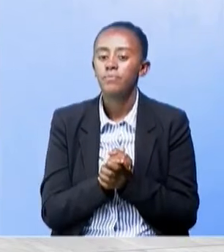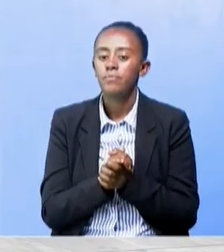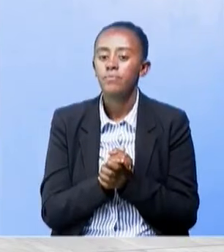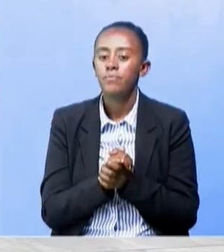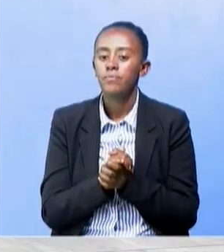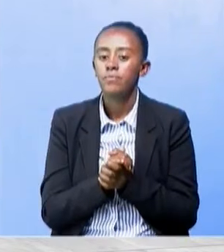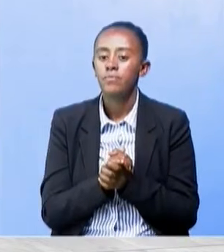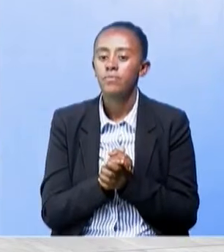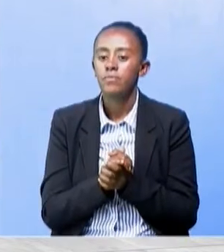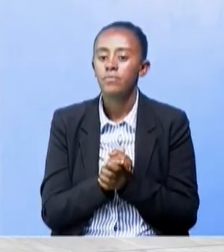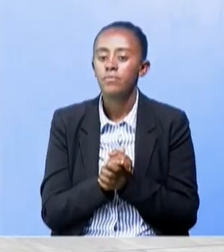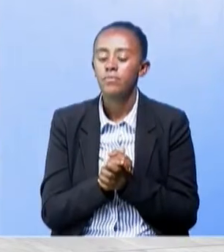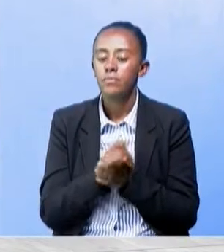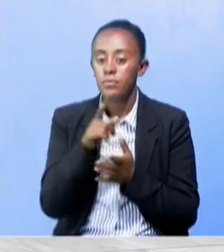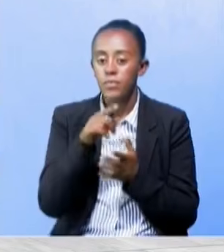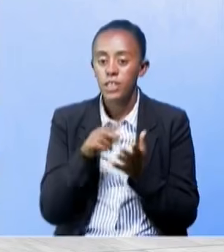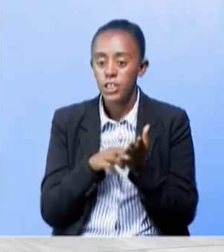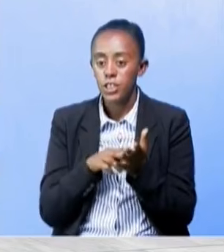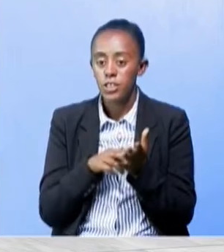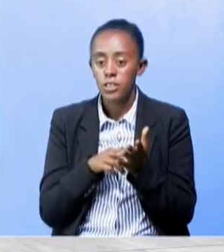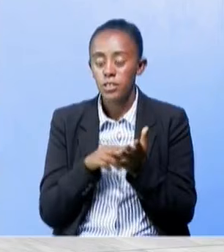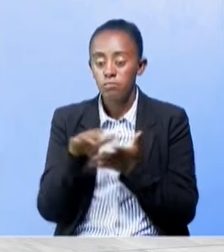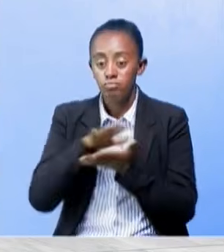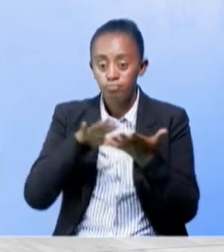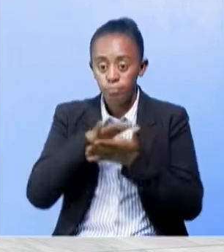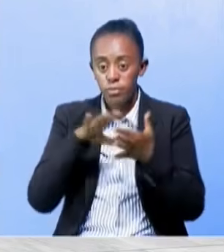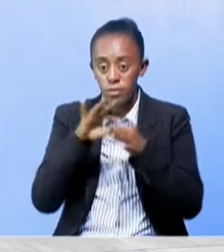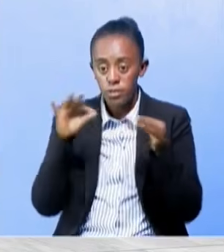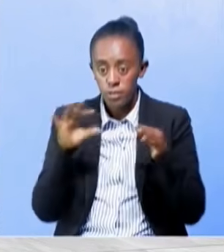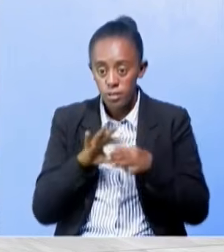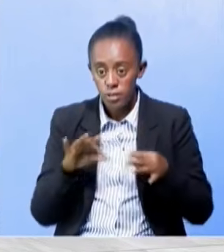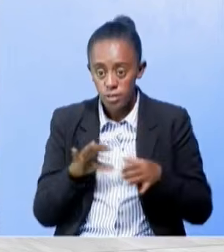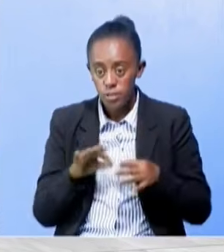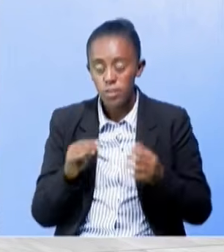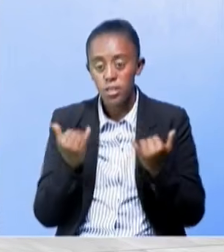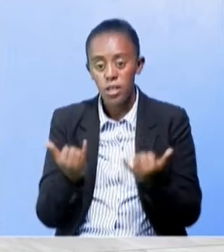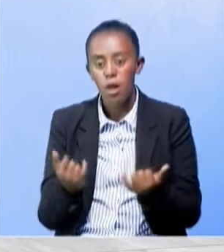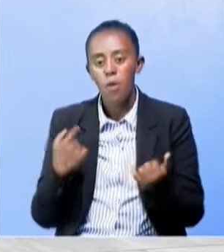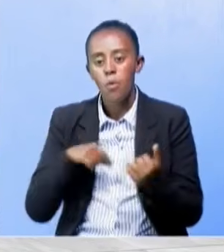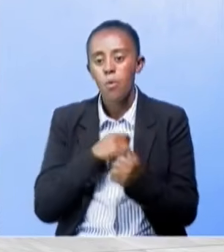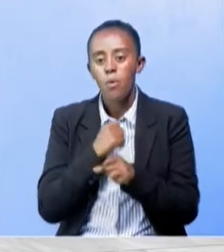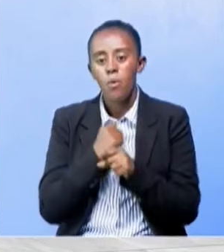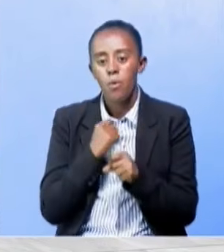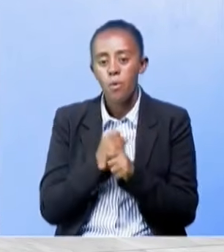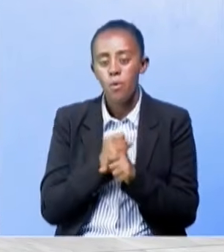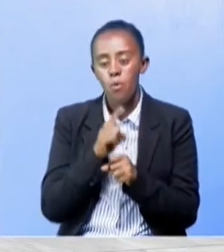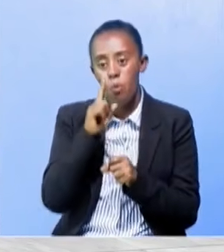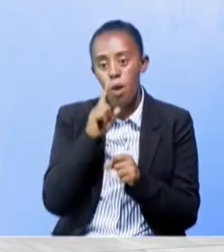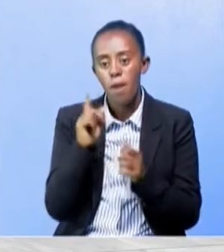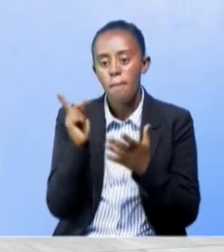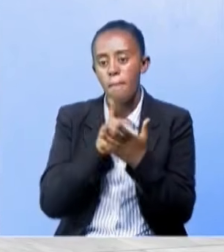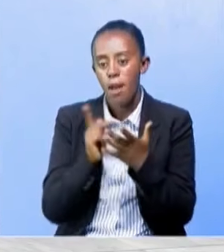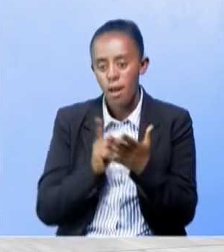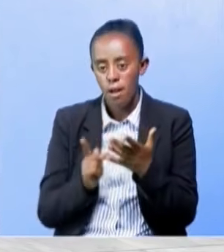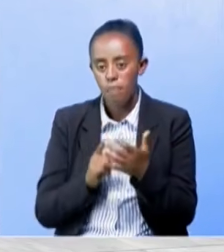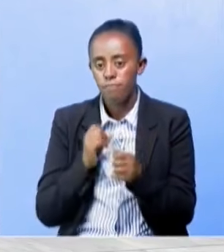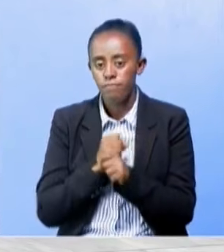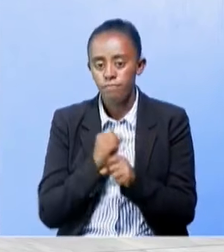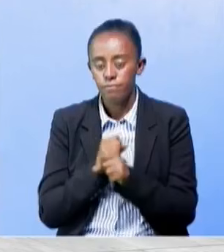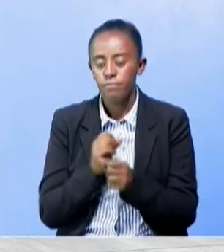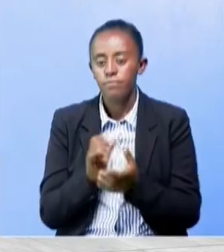According to this jumbled sentence, now we are going to make one paragraph.